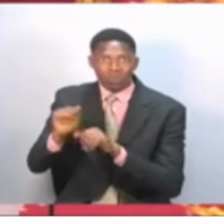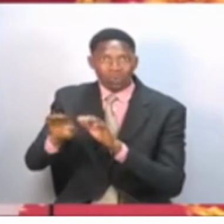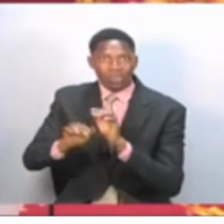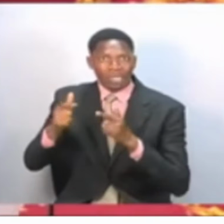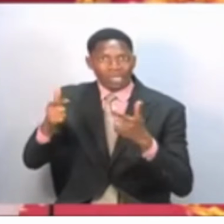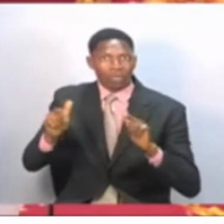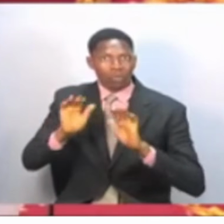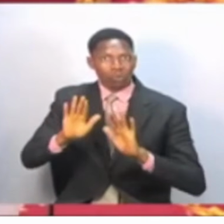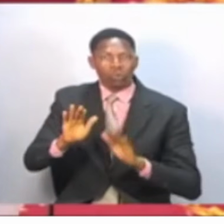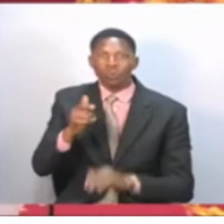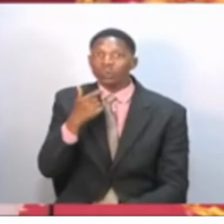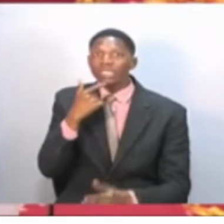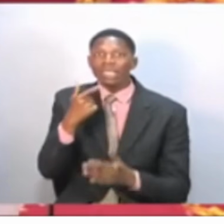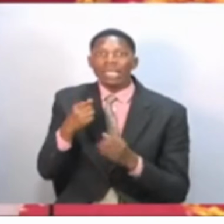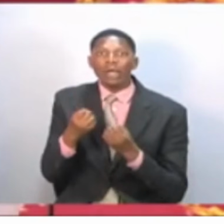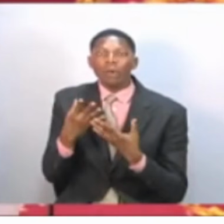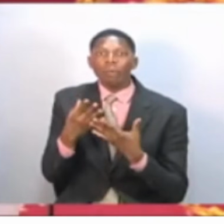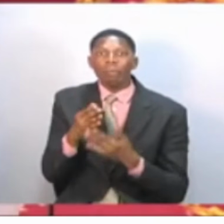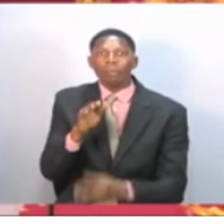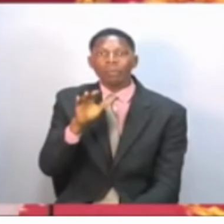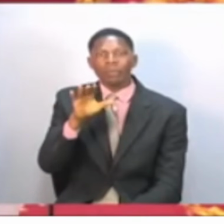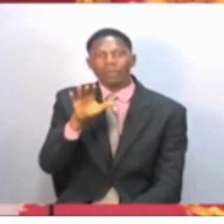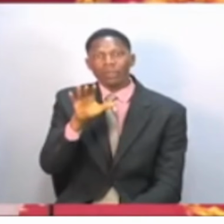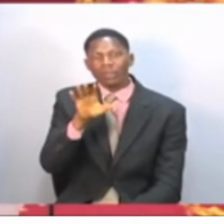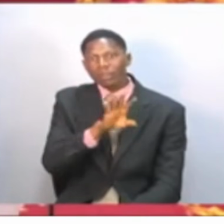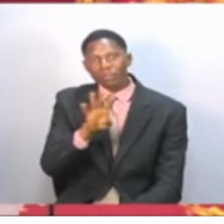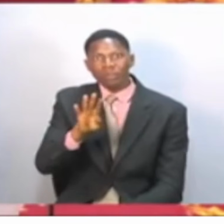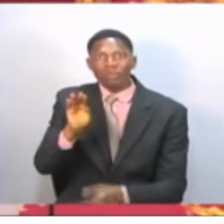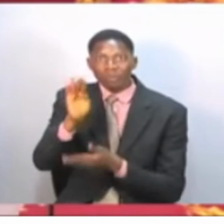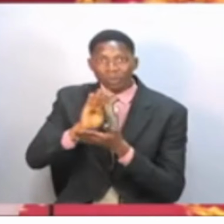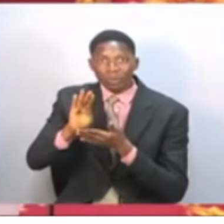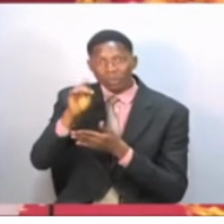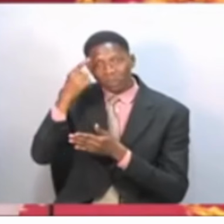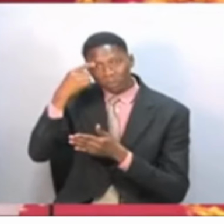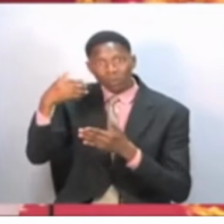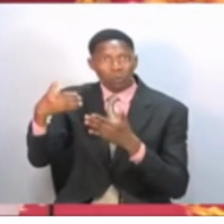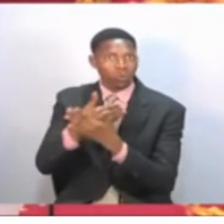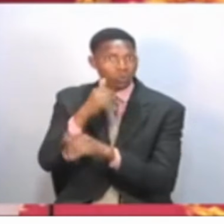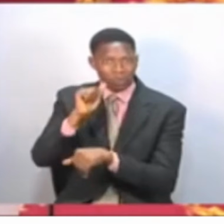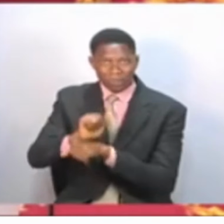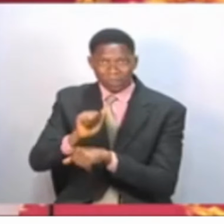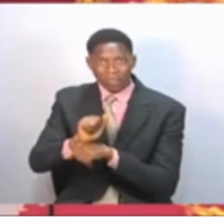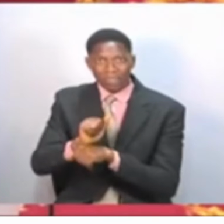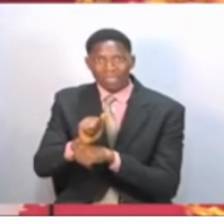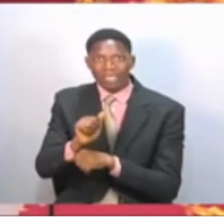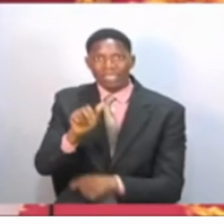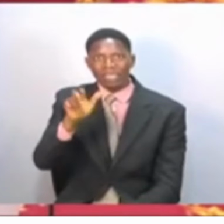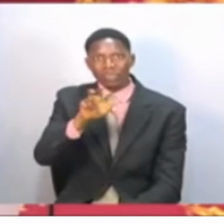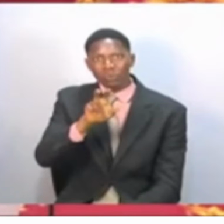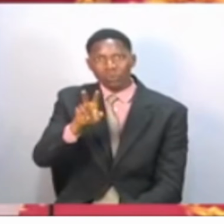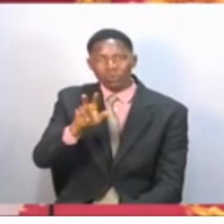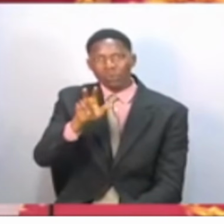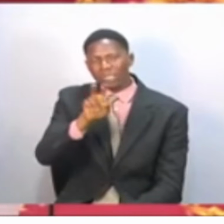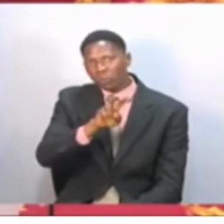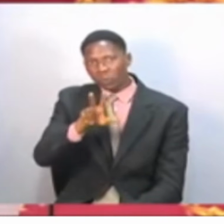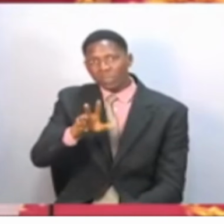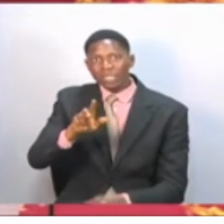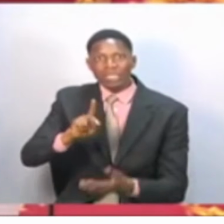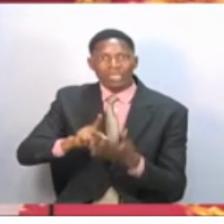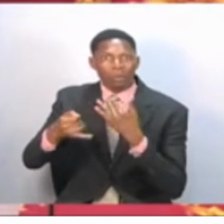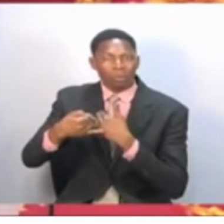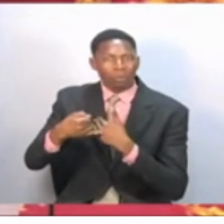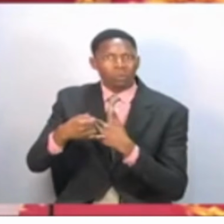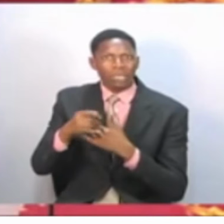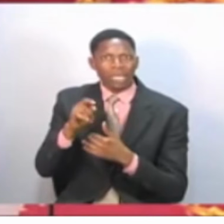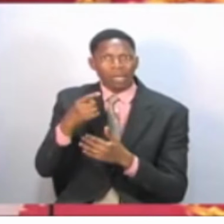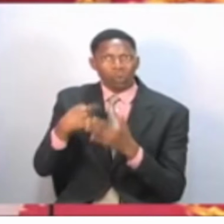said 54 billion of that was for new works, and then the 23 projects were projects that we inherited,